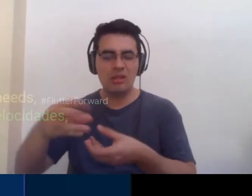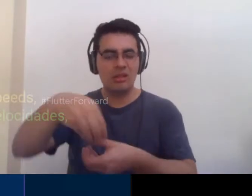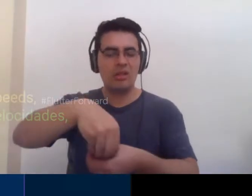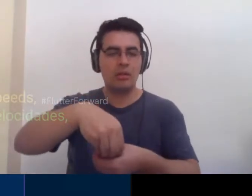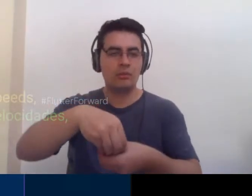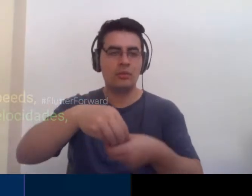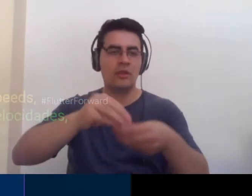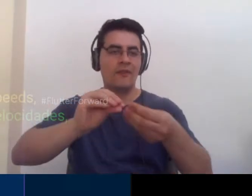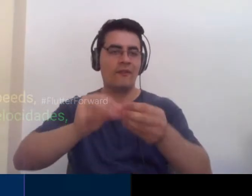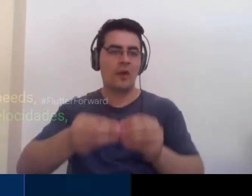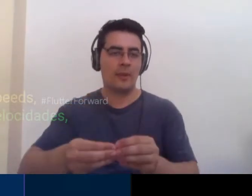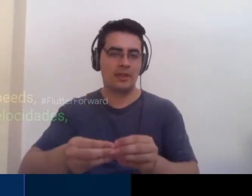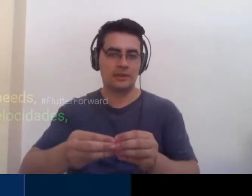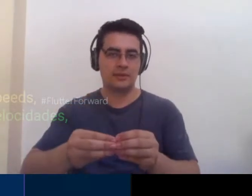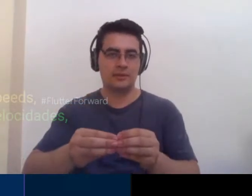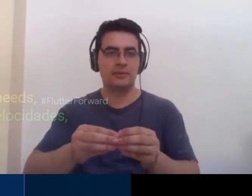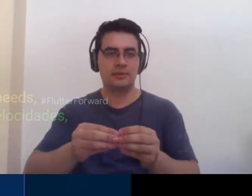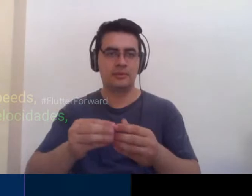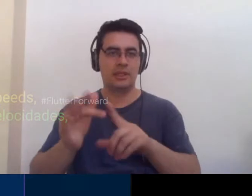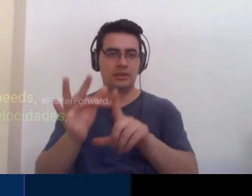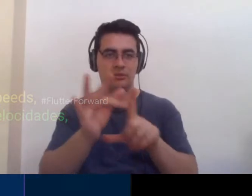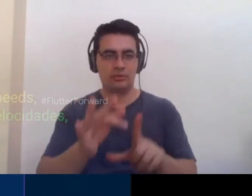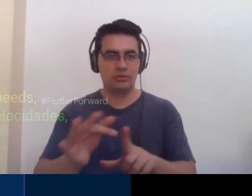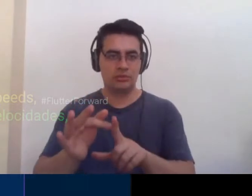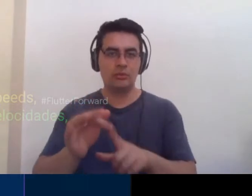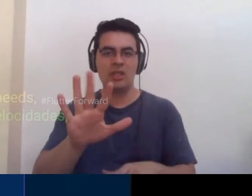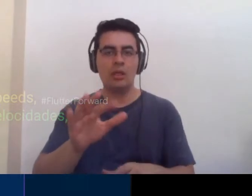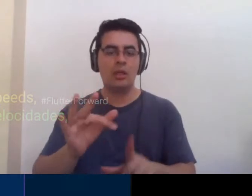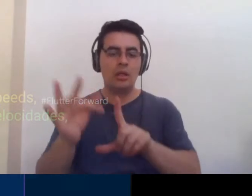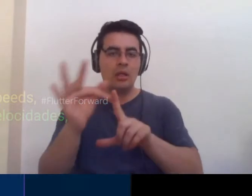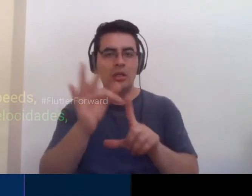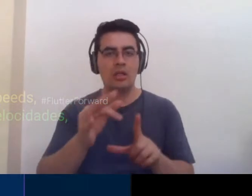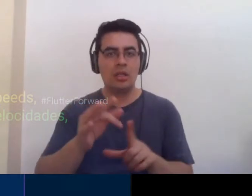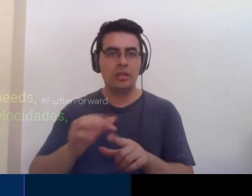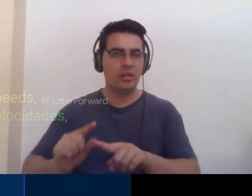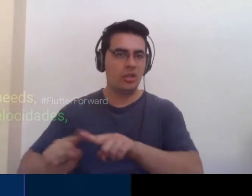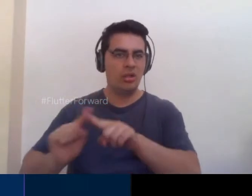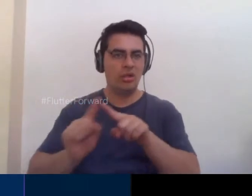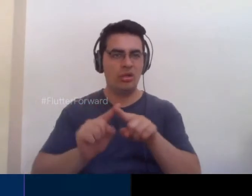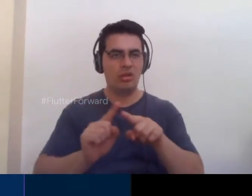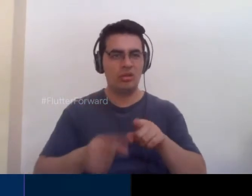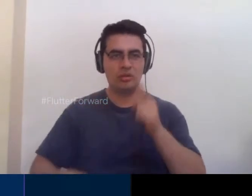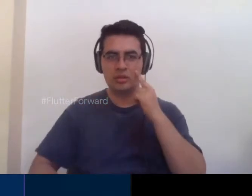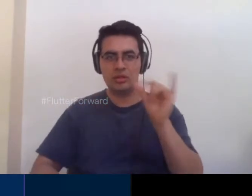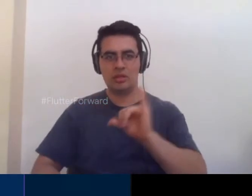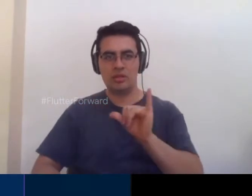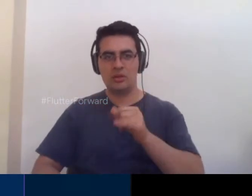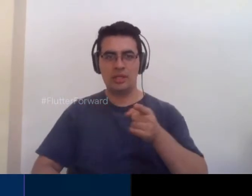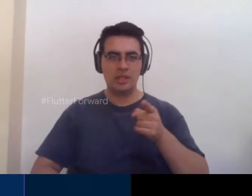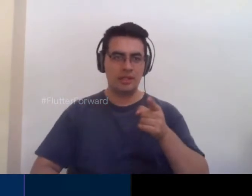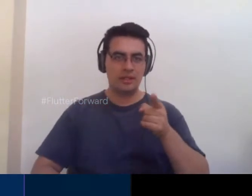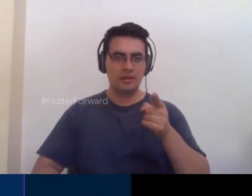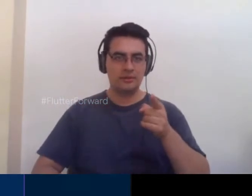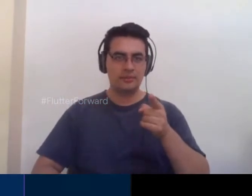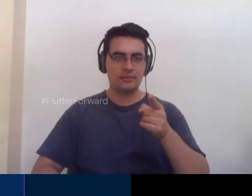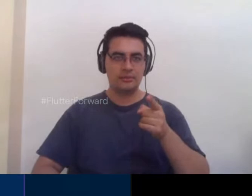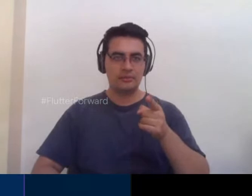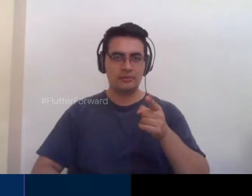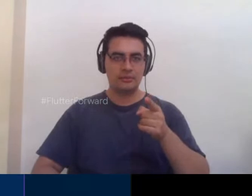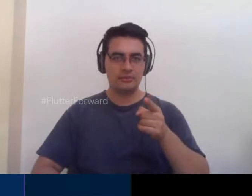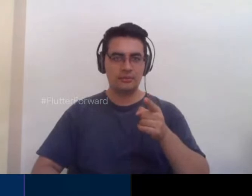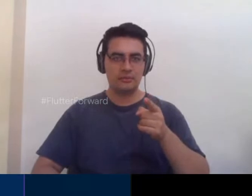And if we do this on a bunch of letters at different speeds, we get this, exactly what we